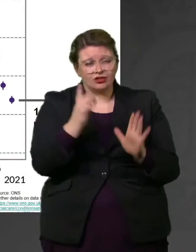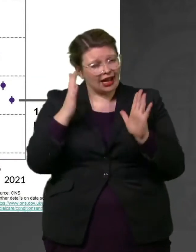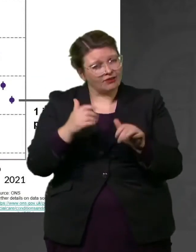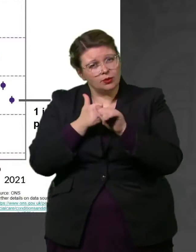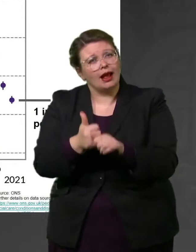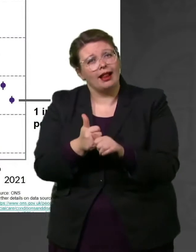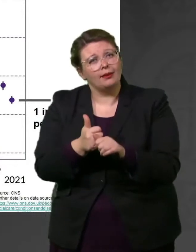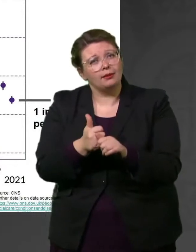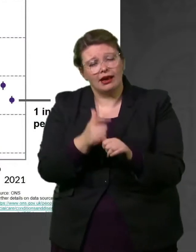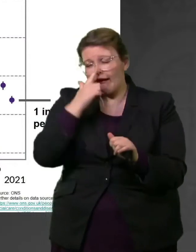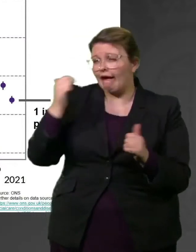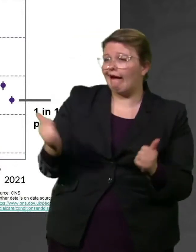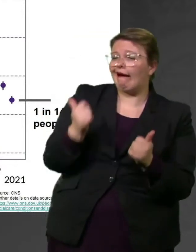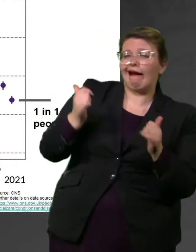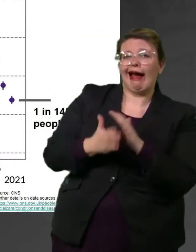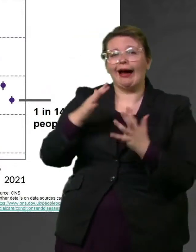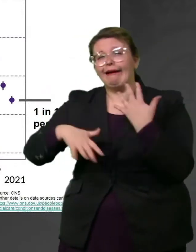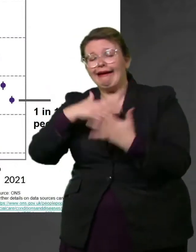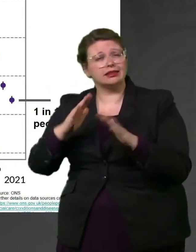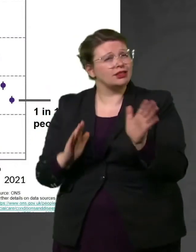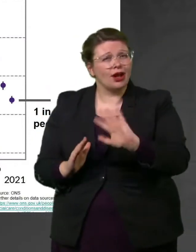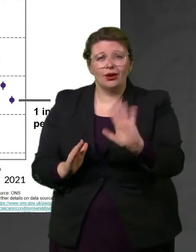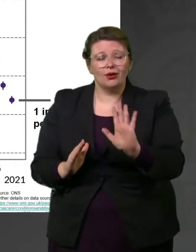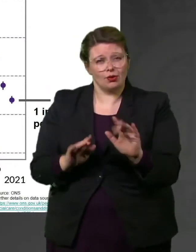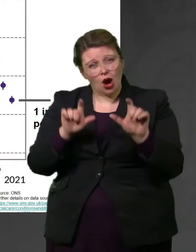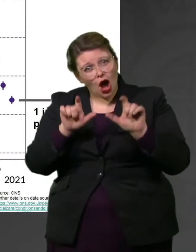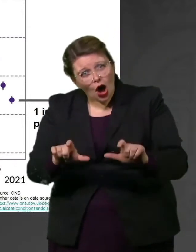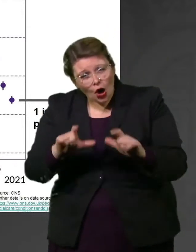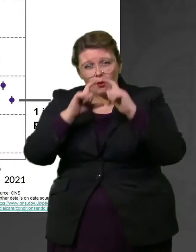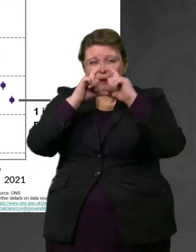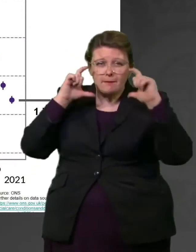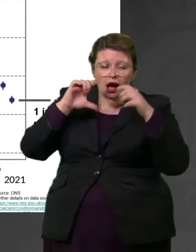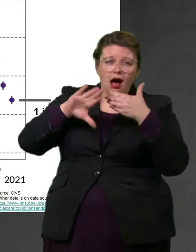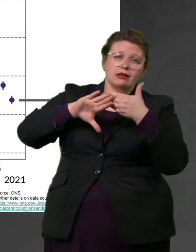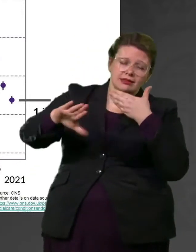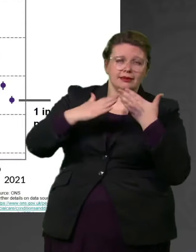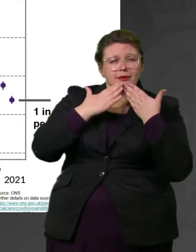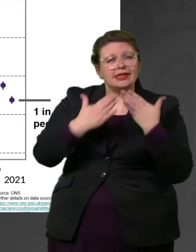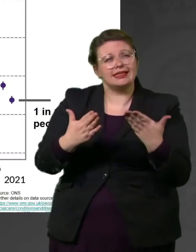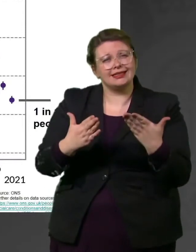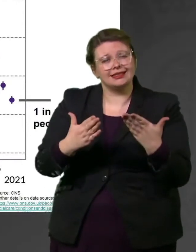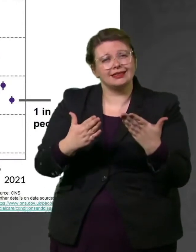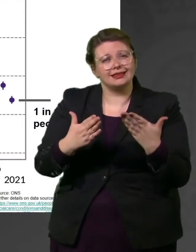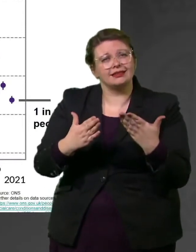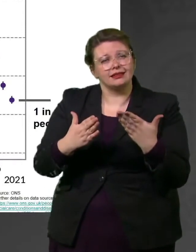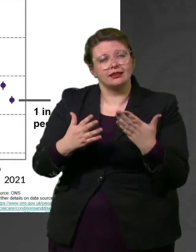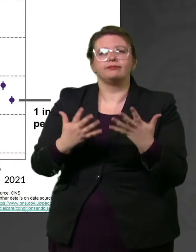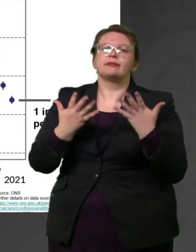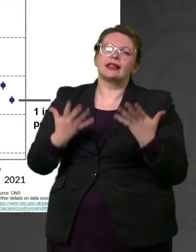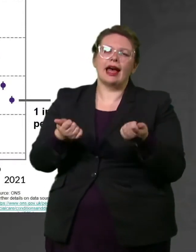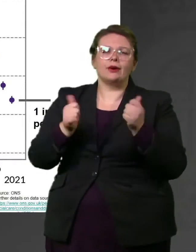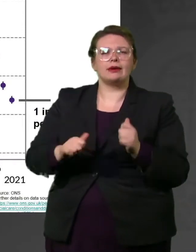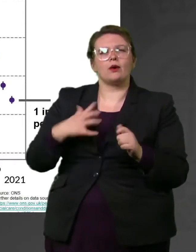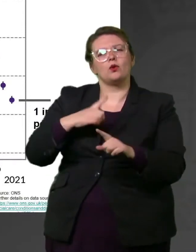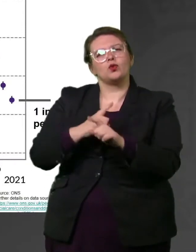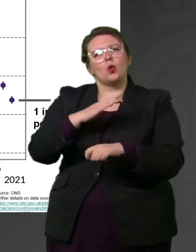remain vigilant. And that brings me to the vaccination programme. Because while the vaccination programme